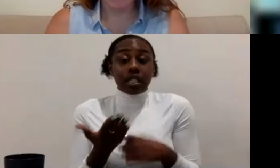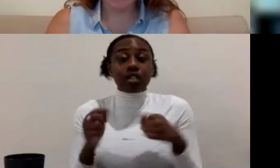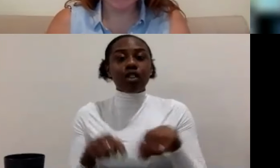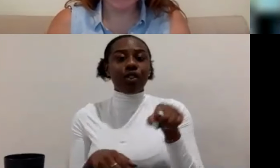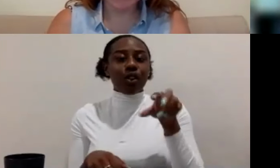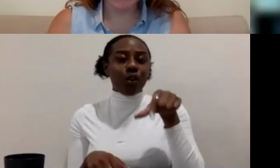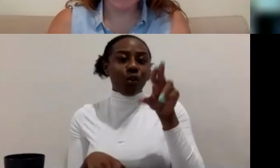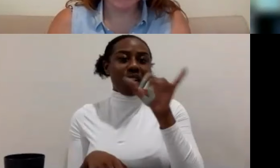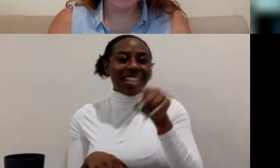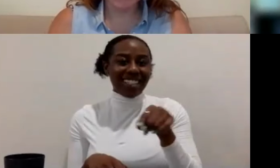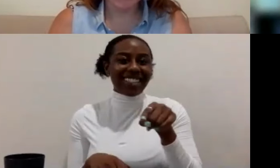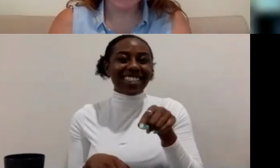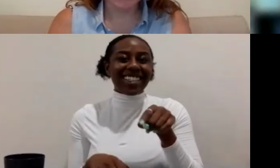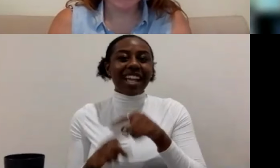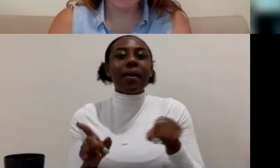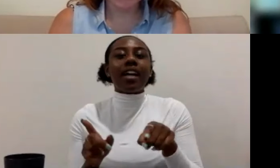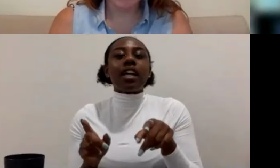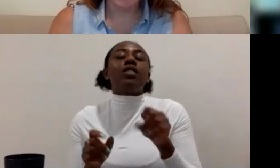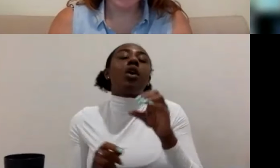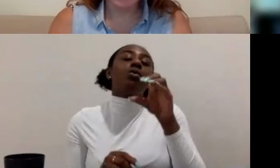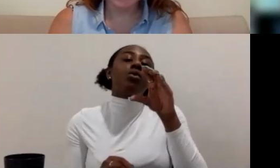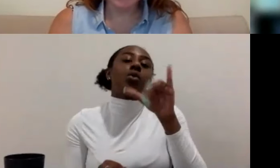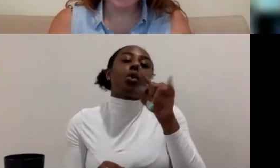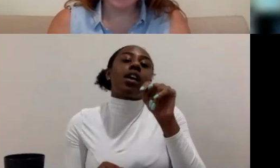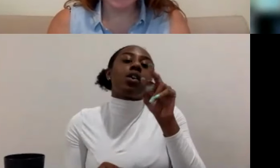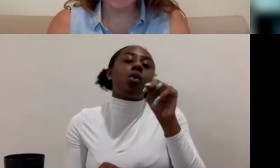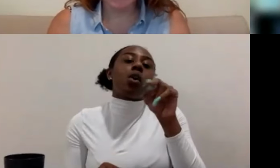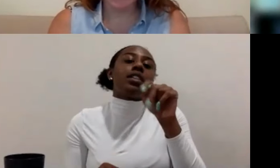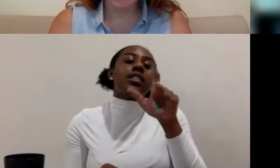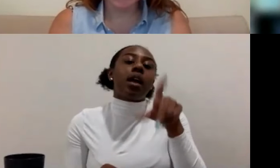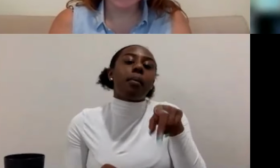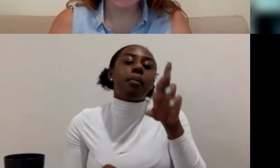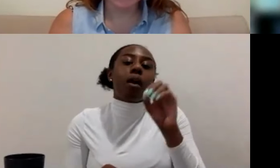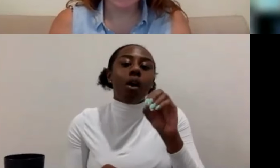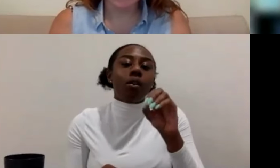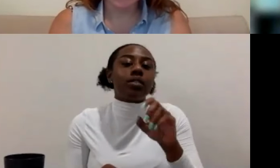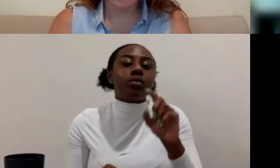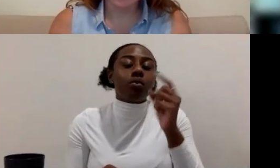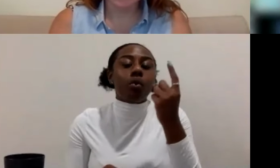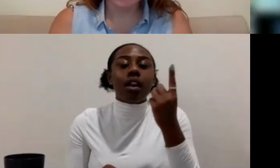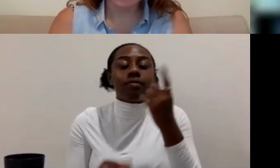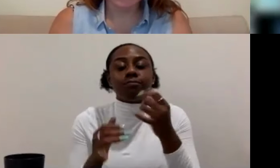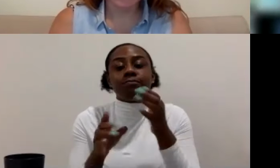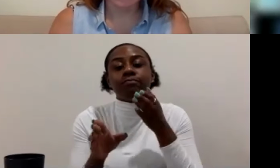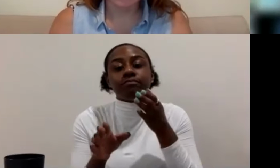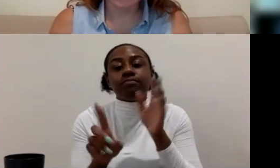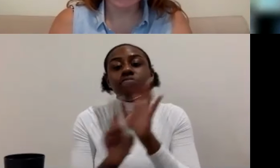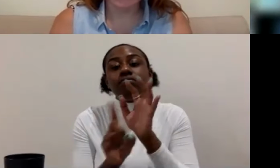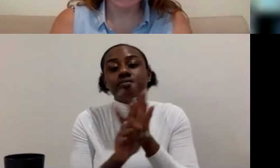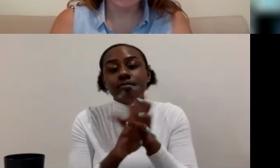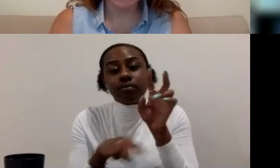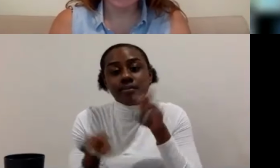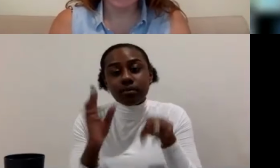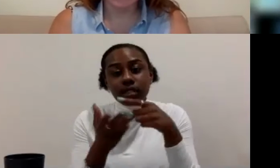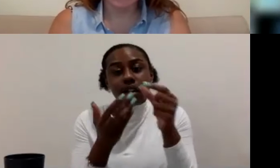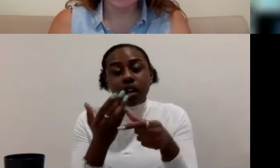from there, since COINTELPRO is one of the most well-known surveillance programs, we wanted to start there, but we're actually gonna jump